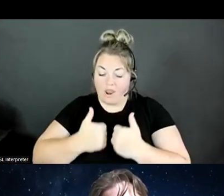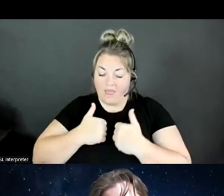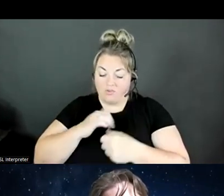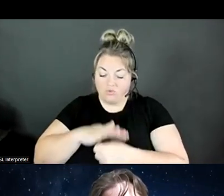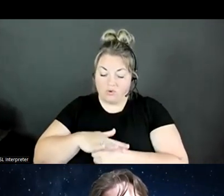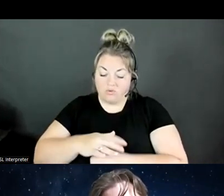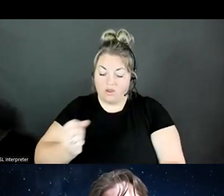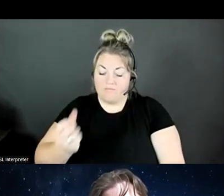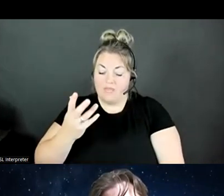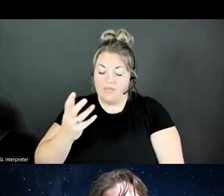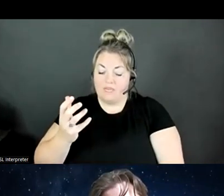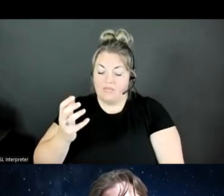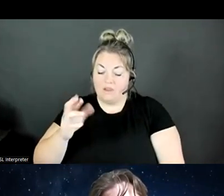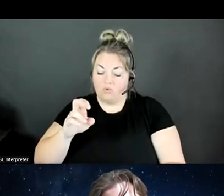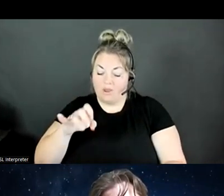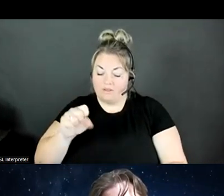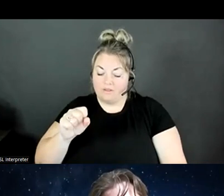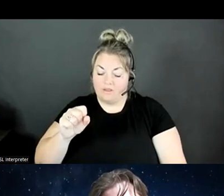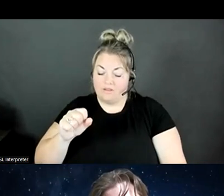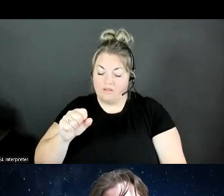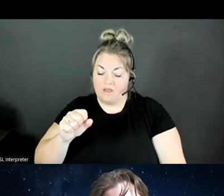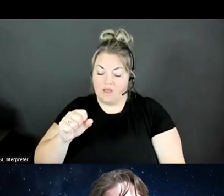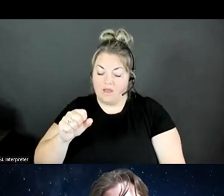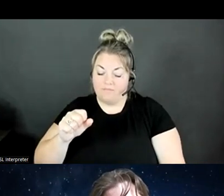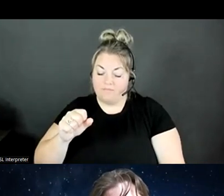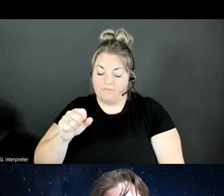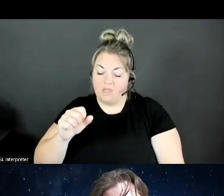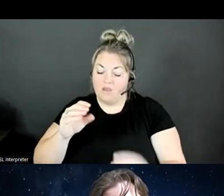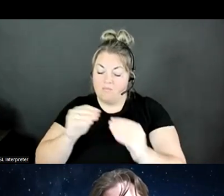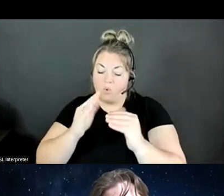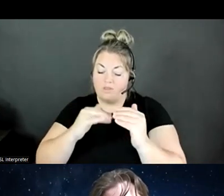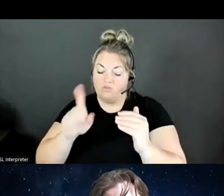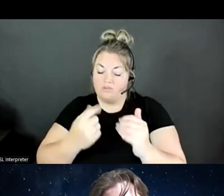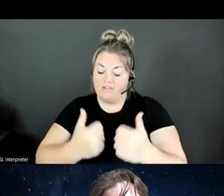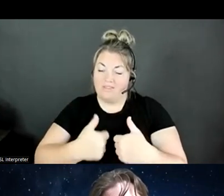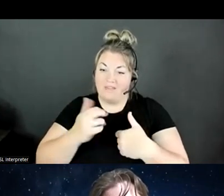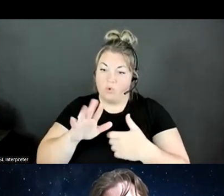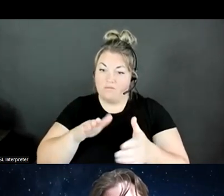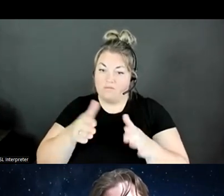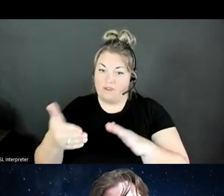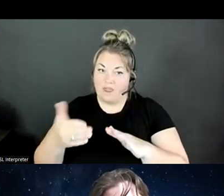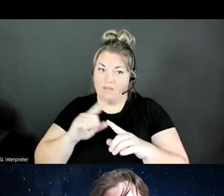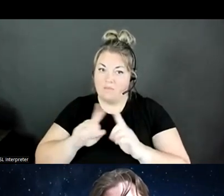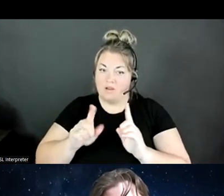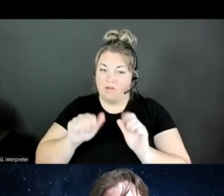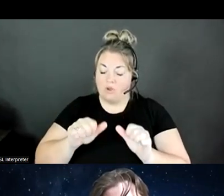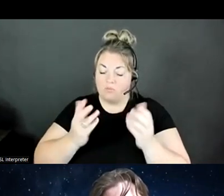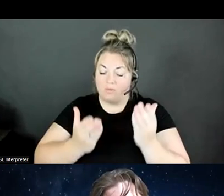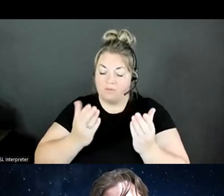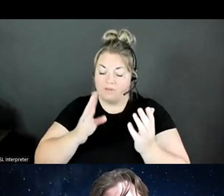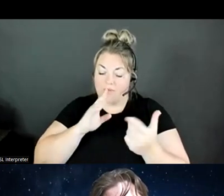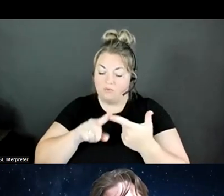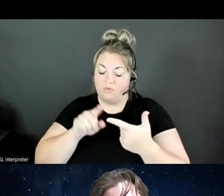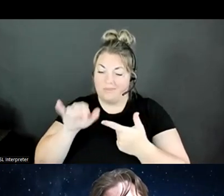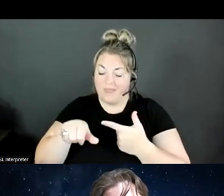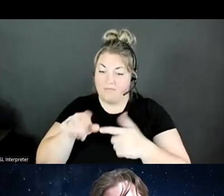crises beyond just life or death that people endure. And so I could probably speak to that, but what I understand is that